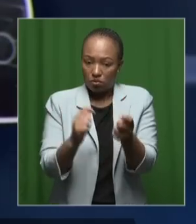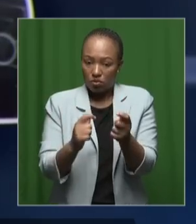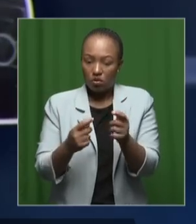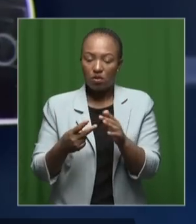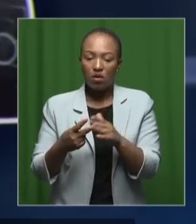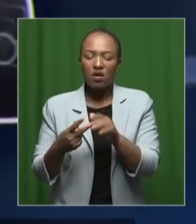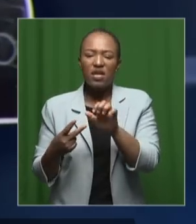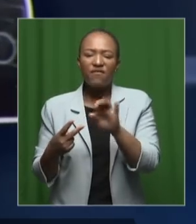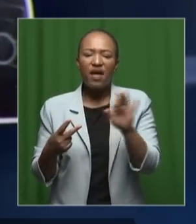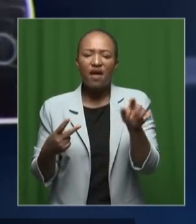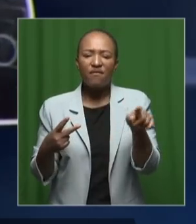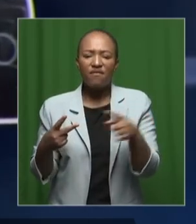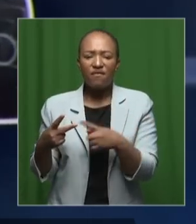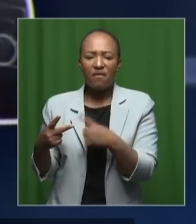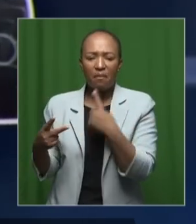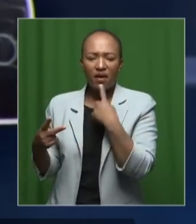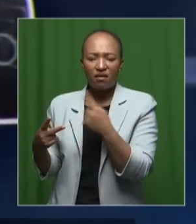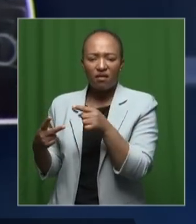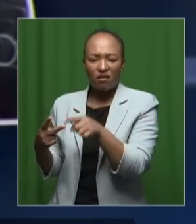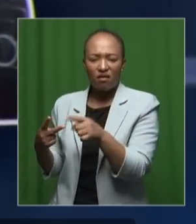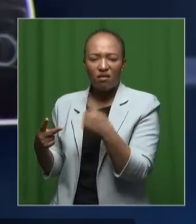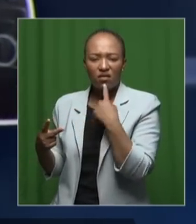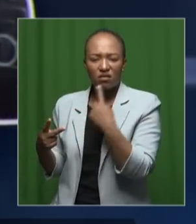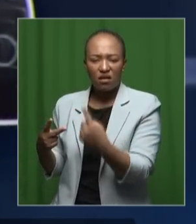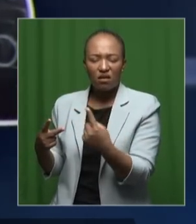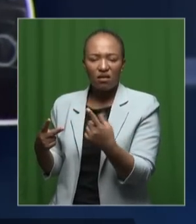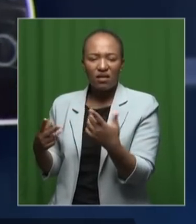the EFF, they are saying they are for